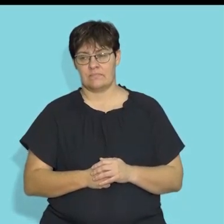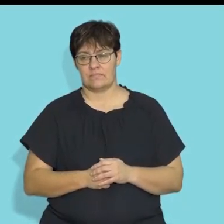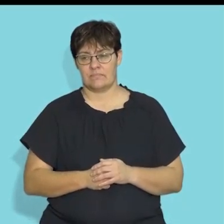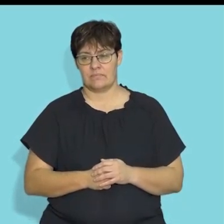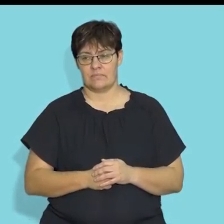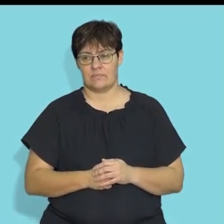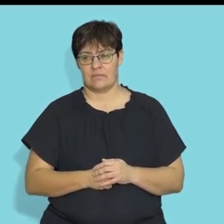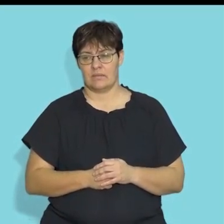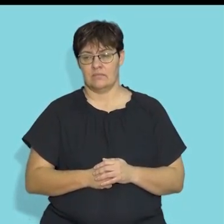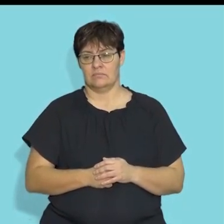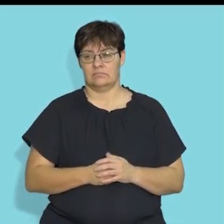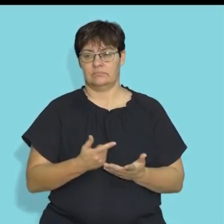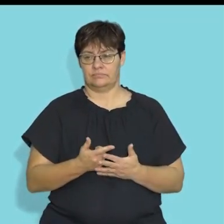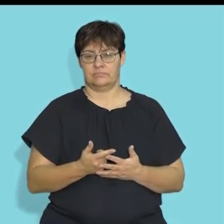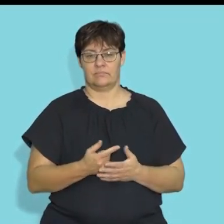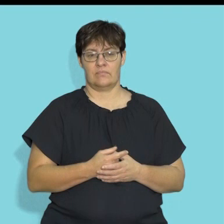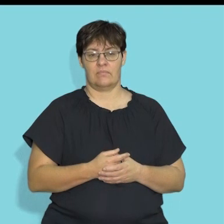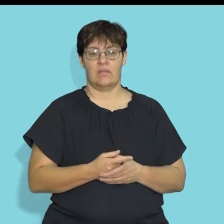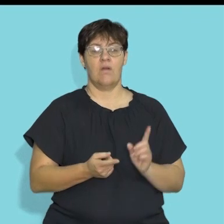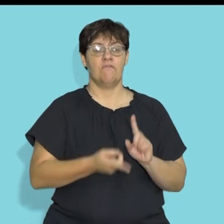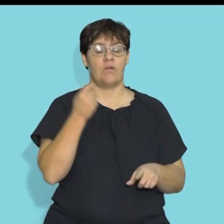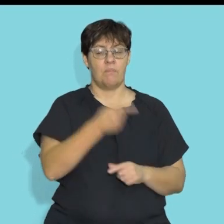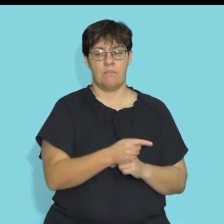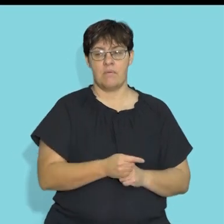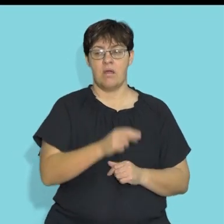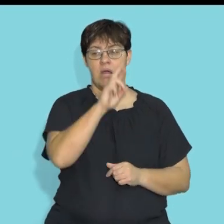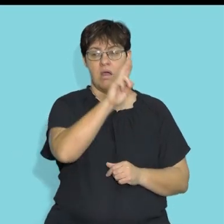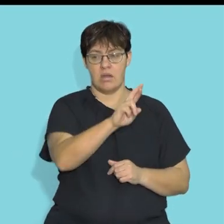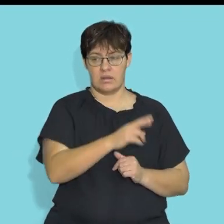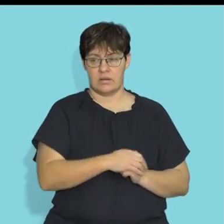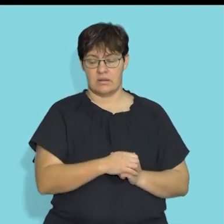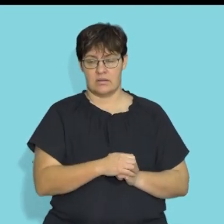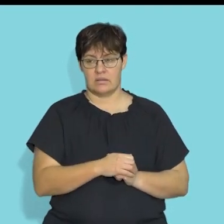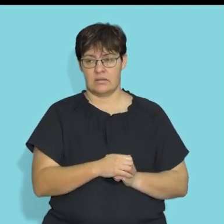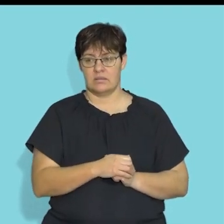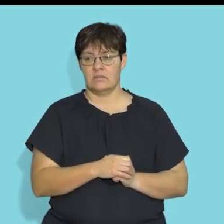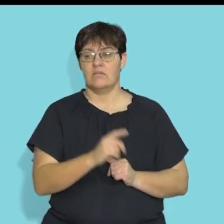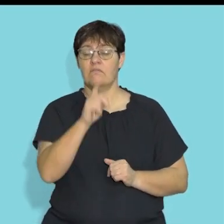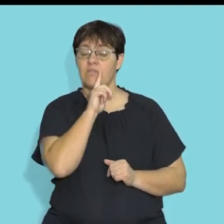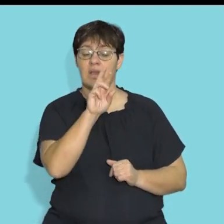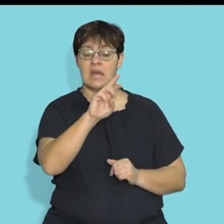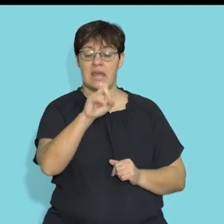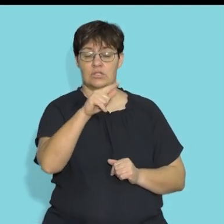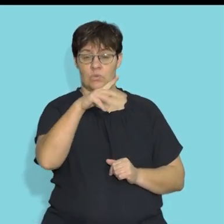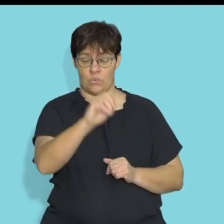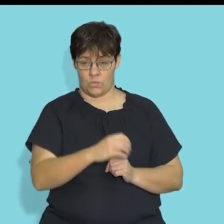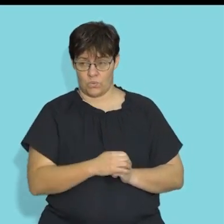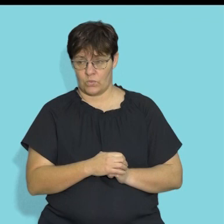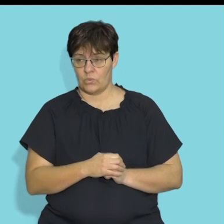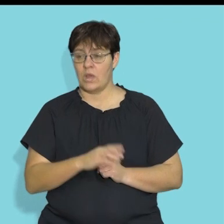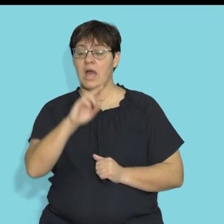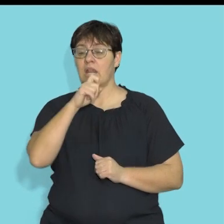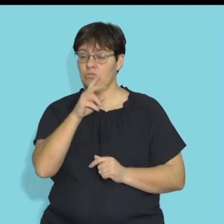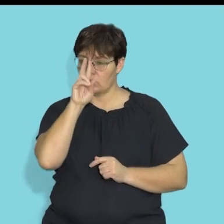We call it the rice table. The rice comes from R, which stands for the ratio, and